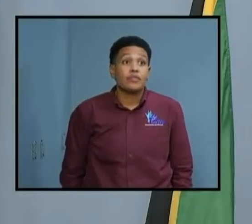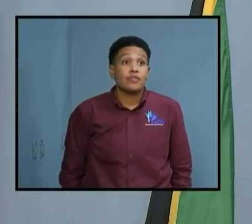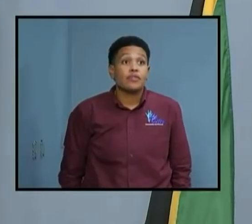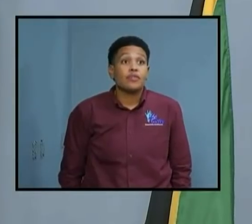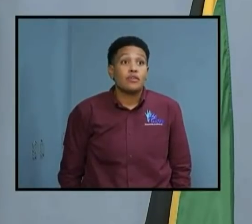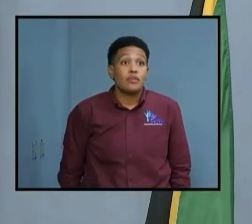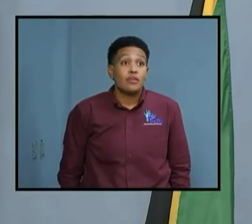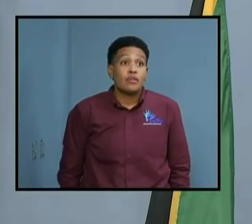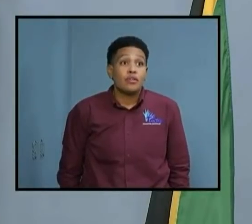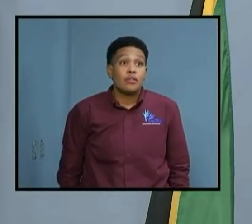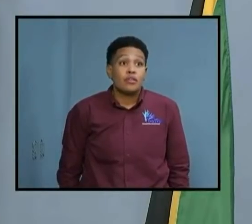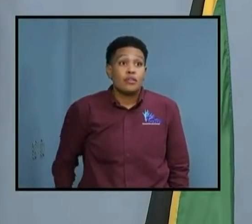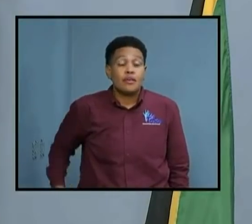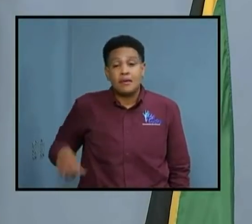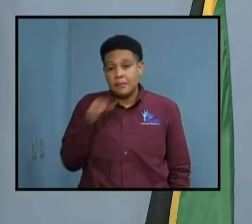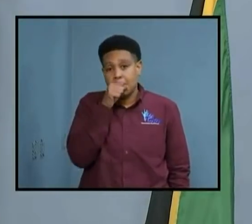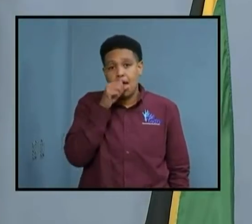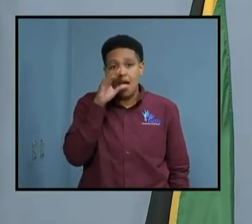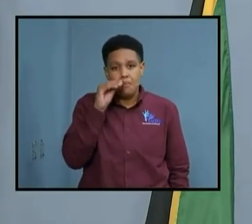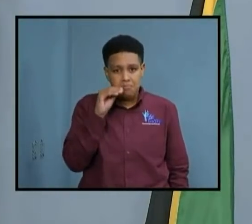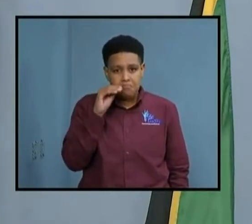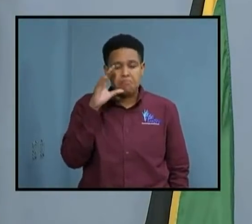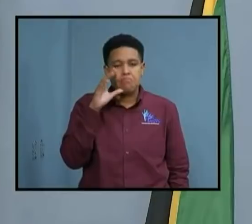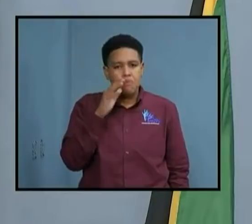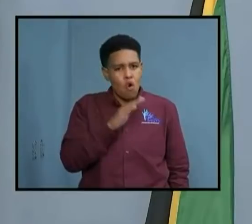Brittany, could you unmute your mic for us?